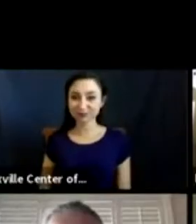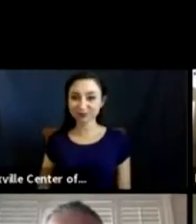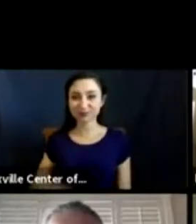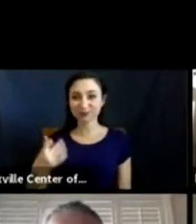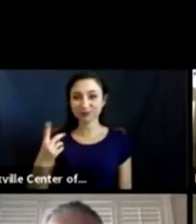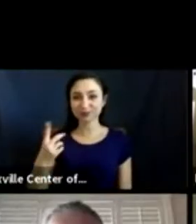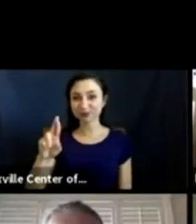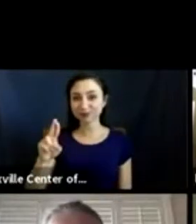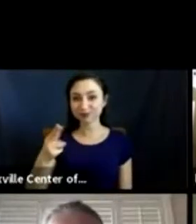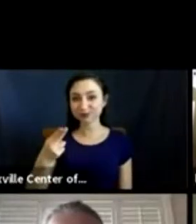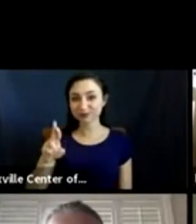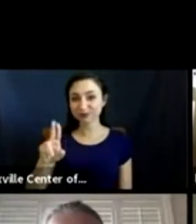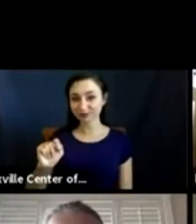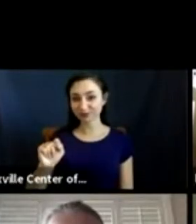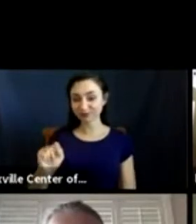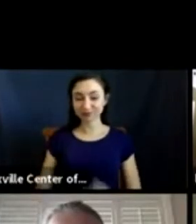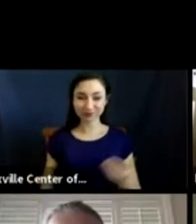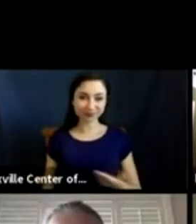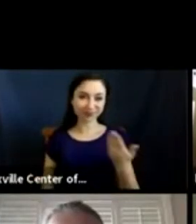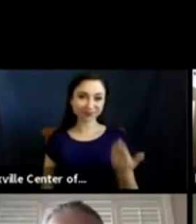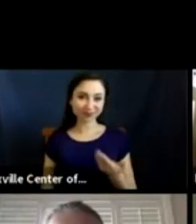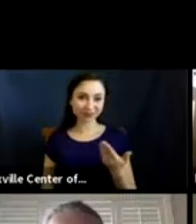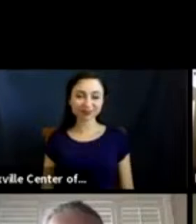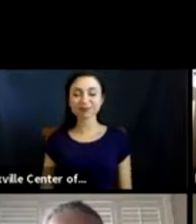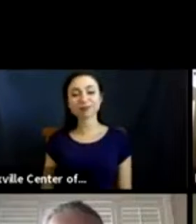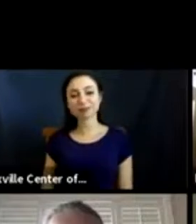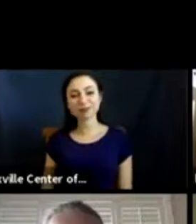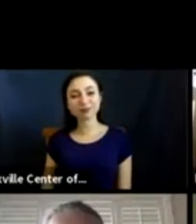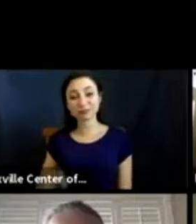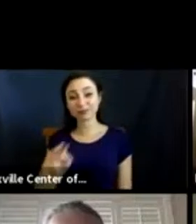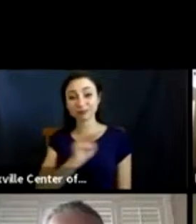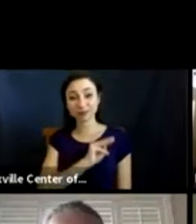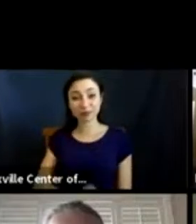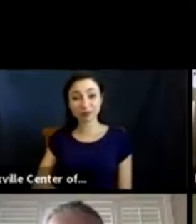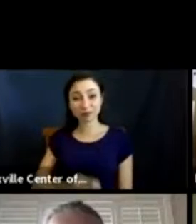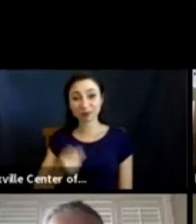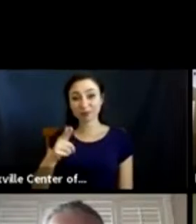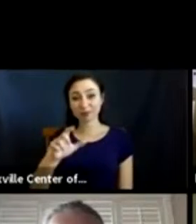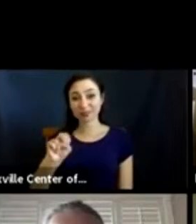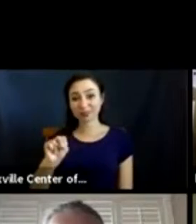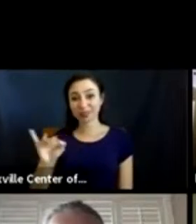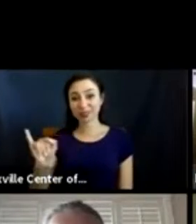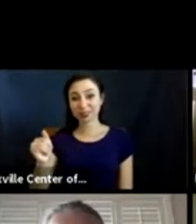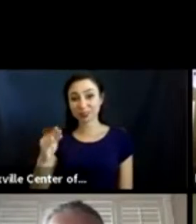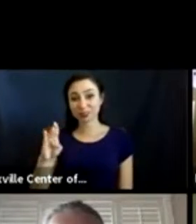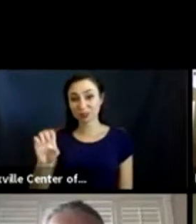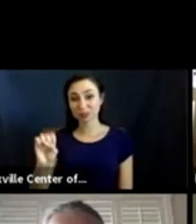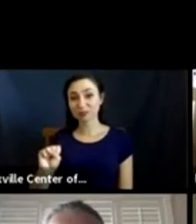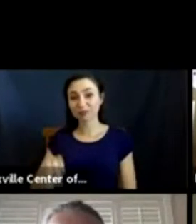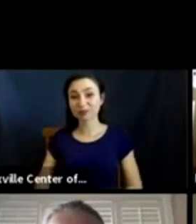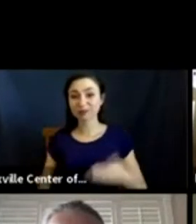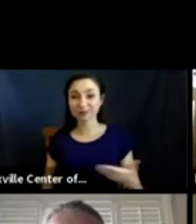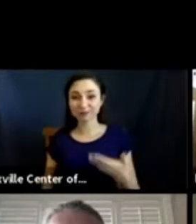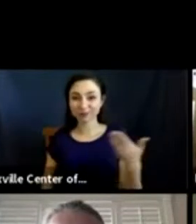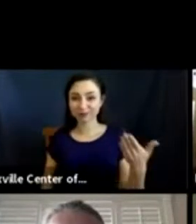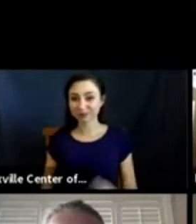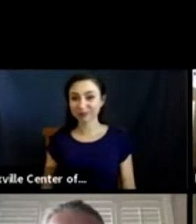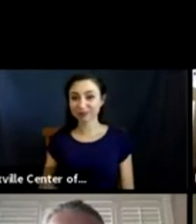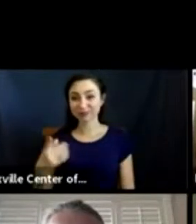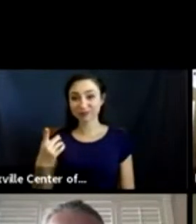Dr. Hurt. Here. Mayor Glenn Jacobs. Here. Dr.